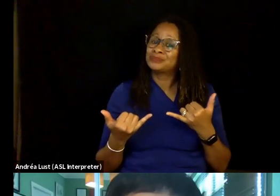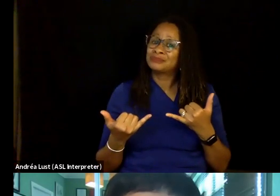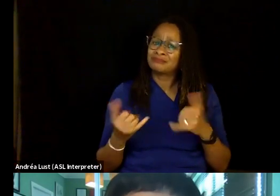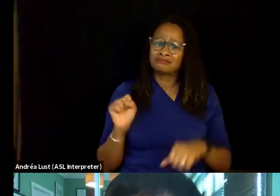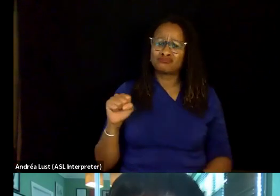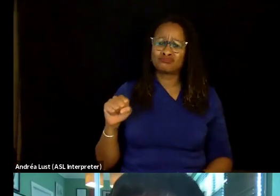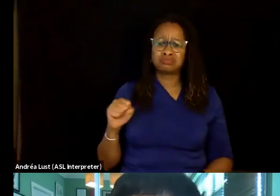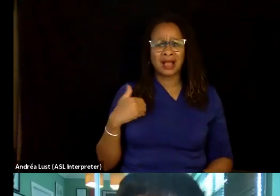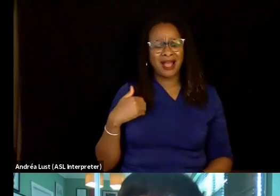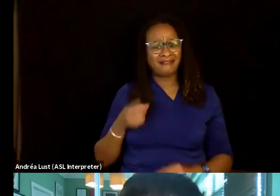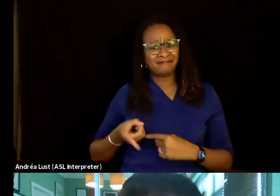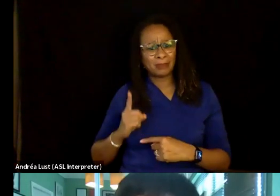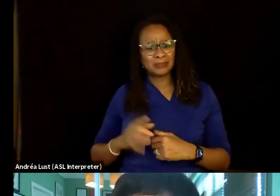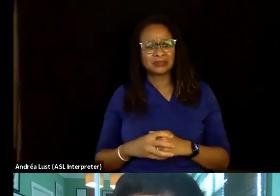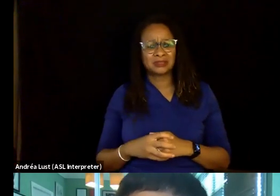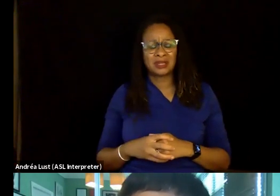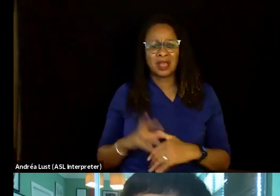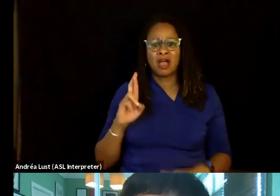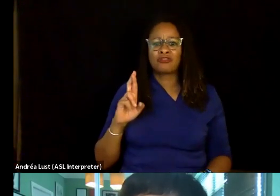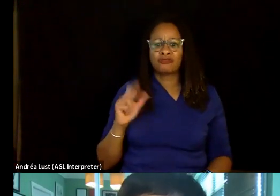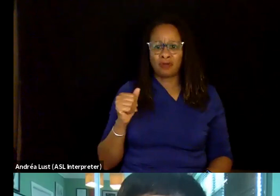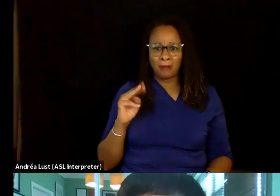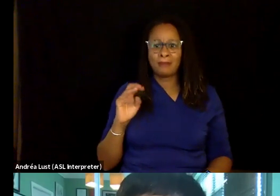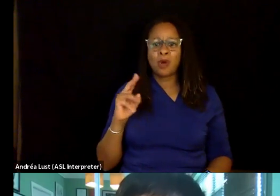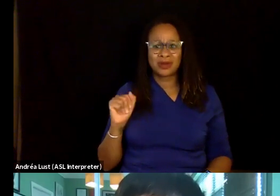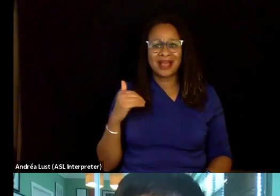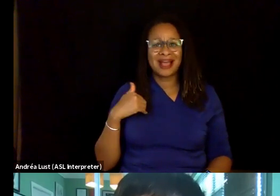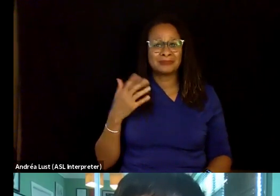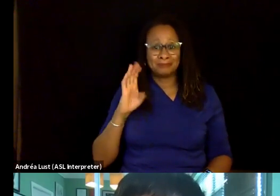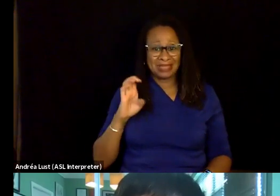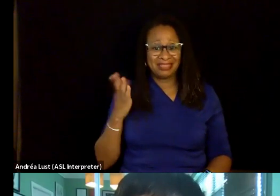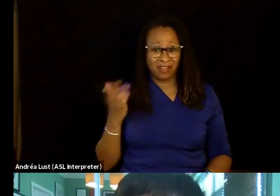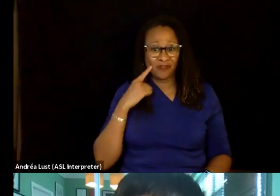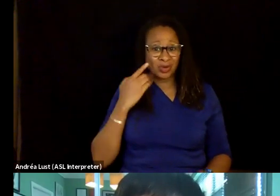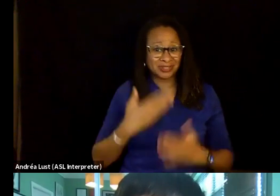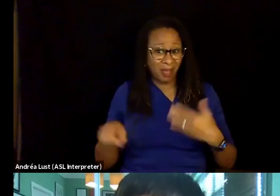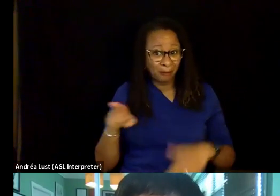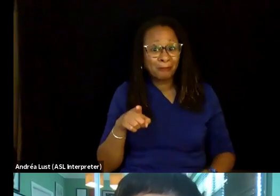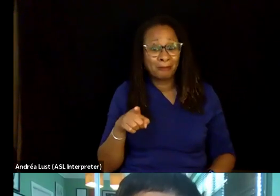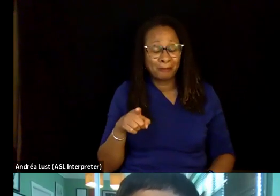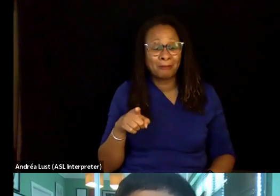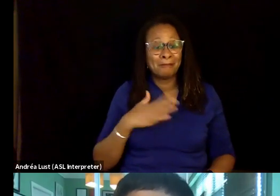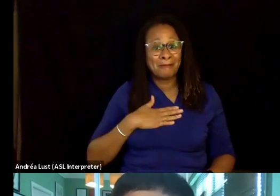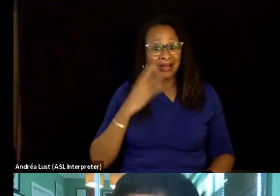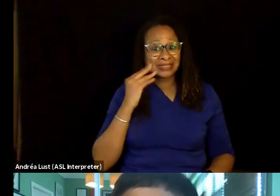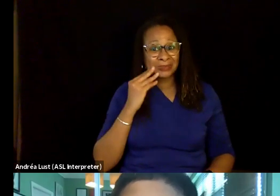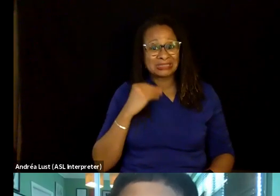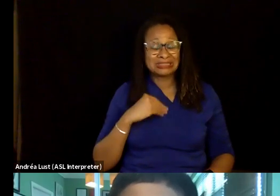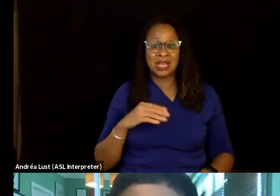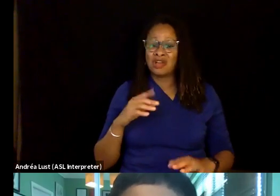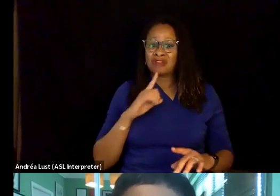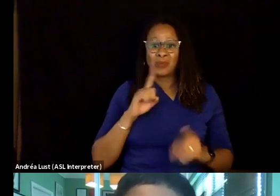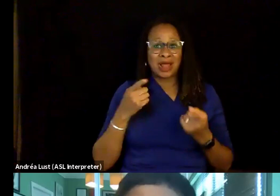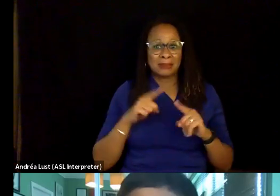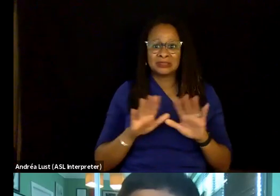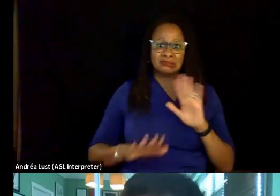had those moments, and Ramona's been in some of those, but what I do is, you know, there you get sucker punched